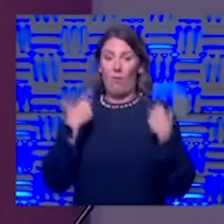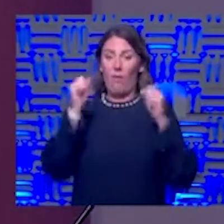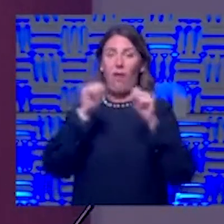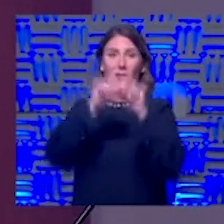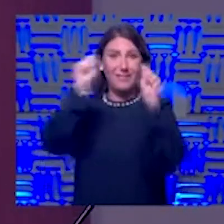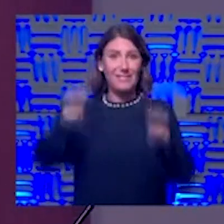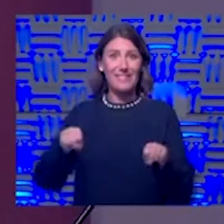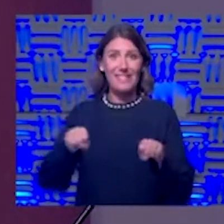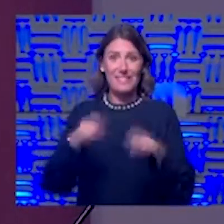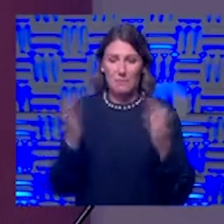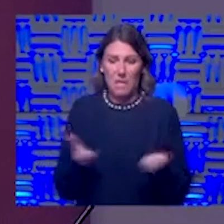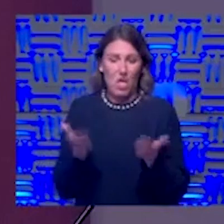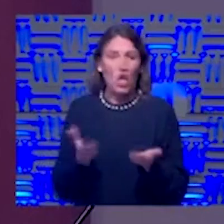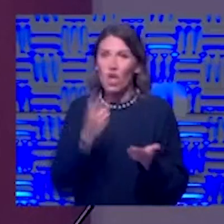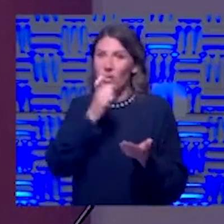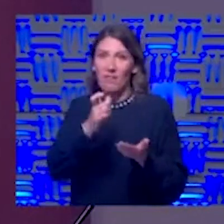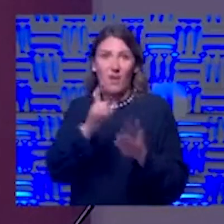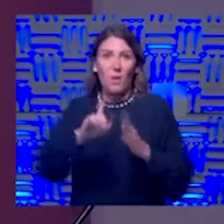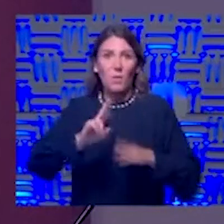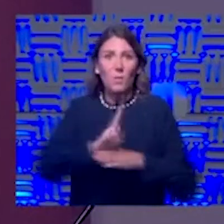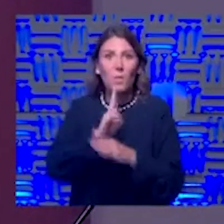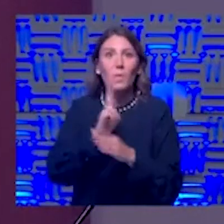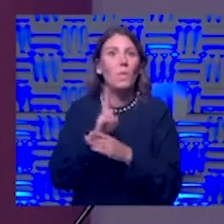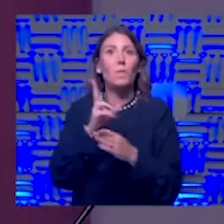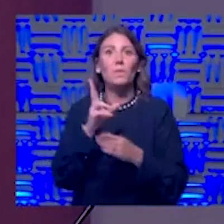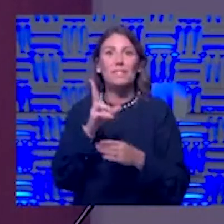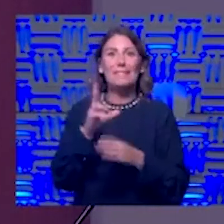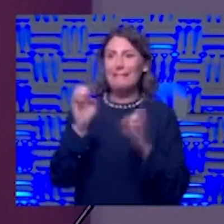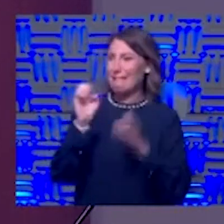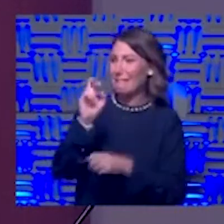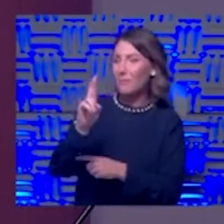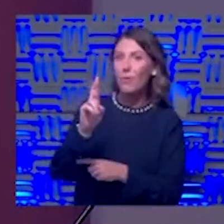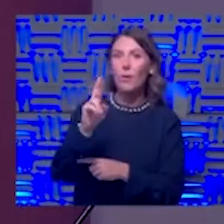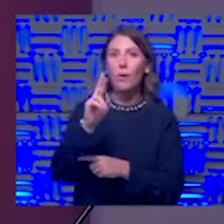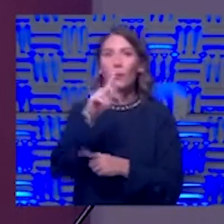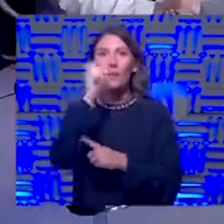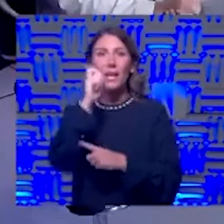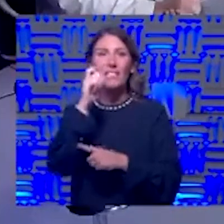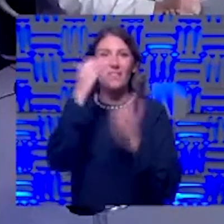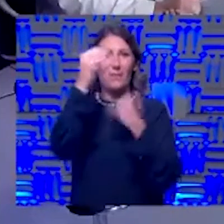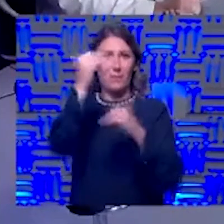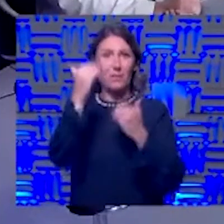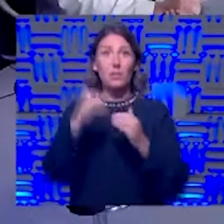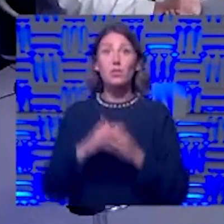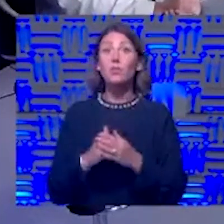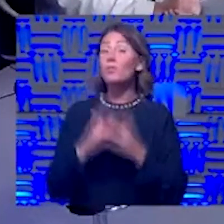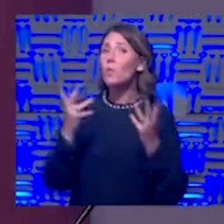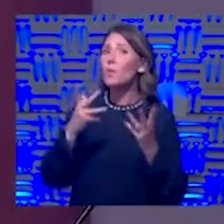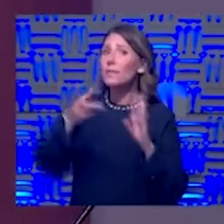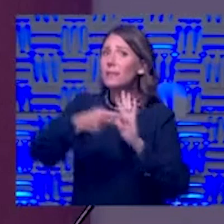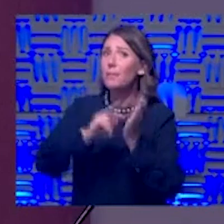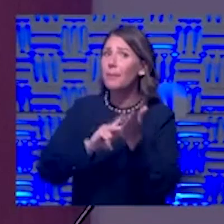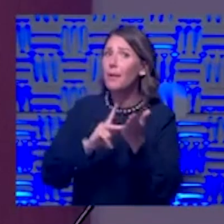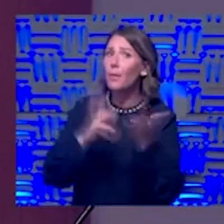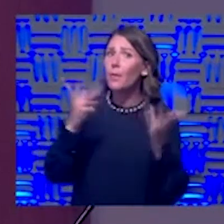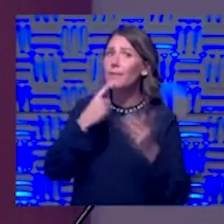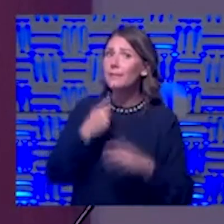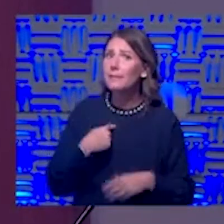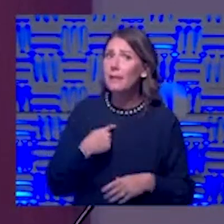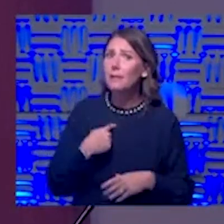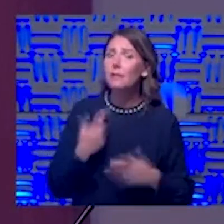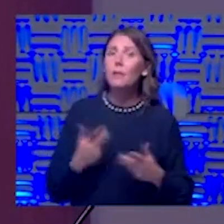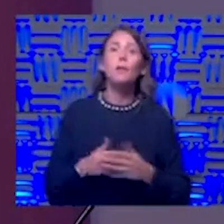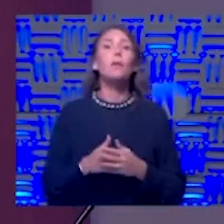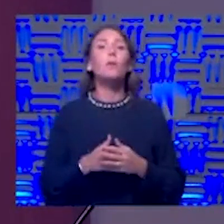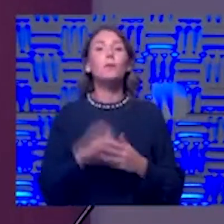really anywhere, not in urgent care, it's not in the emergency department, because there are some limitations. So what do they tell us? Well, I think, again, if it's positive,